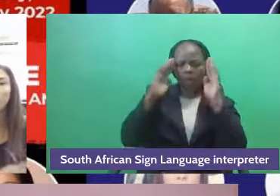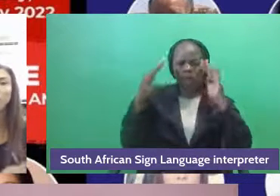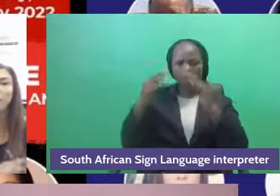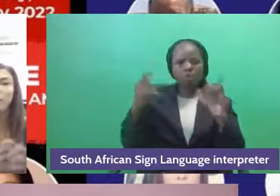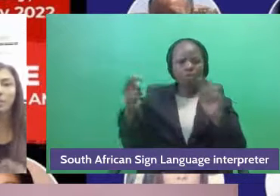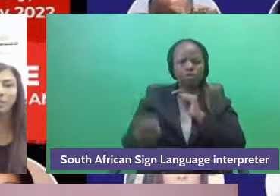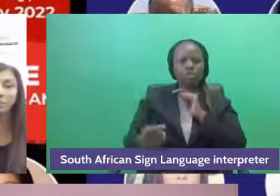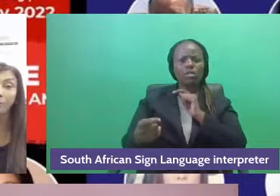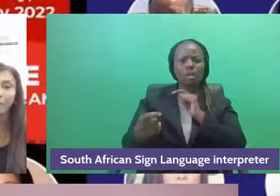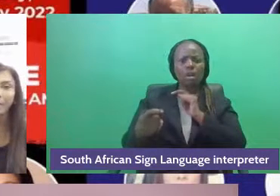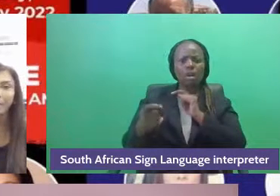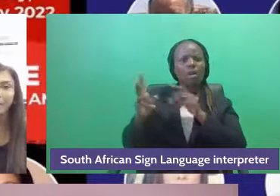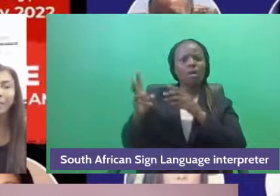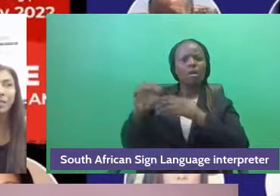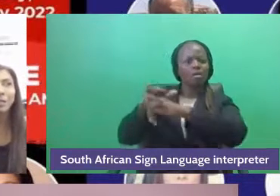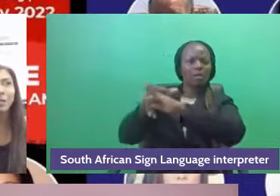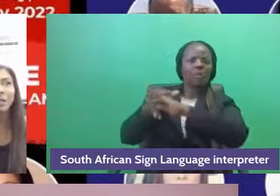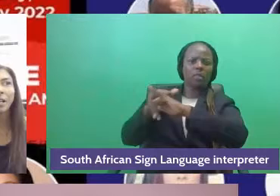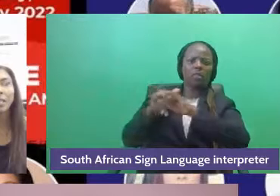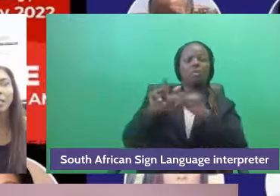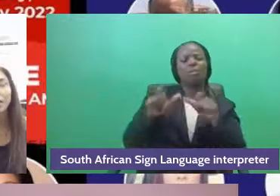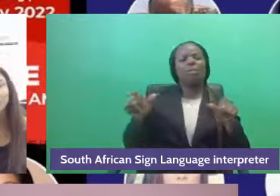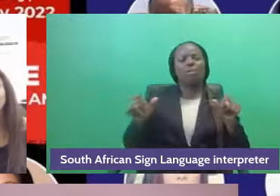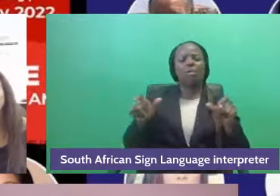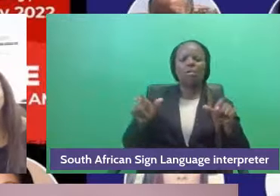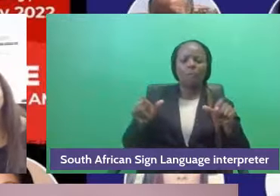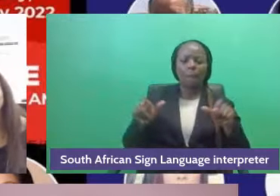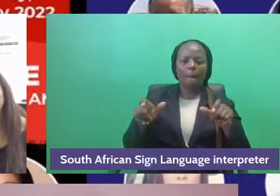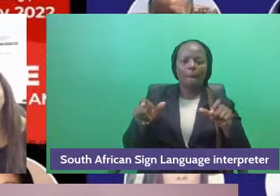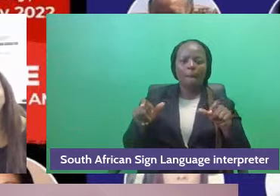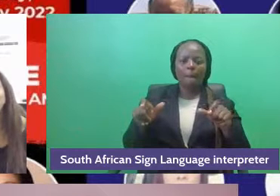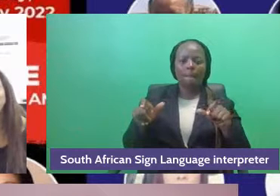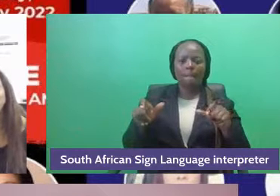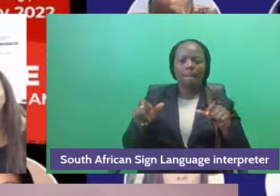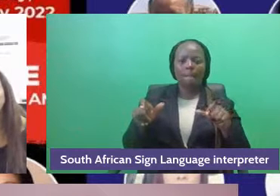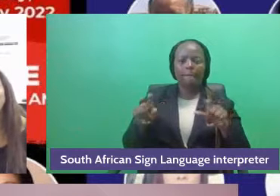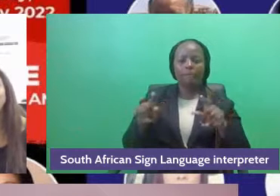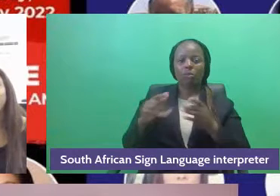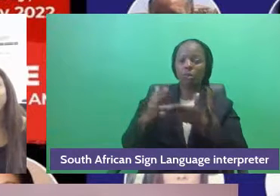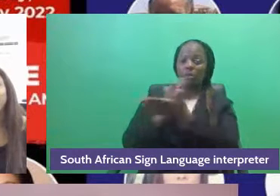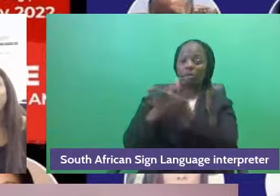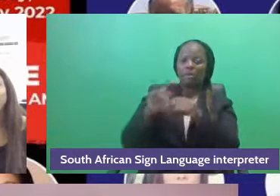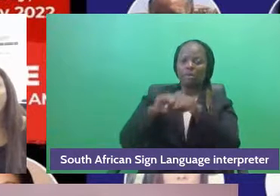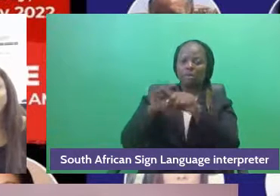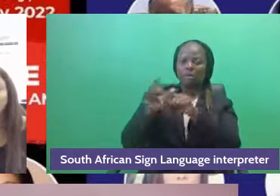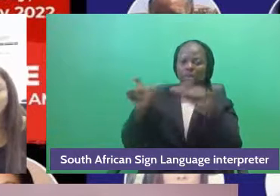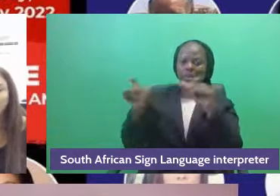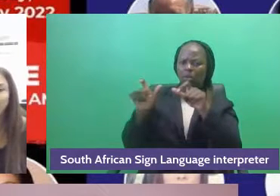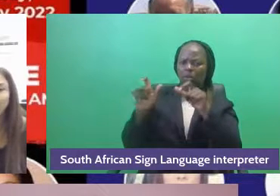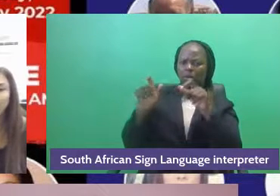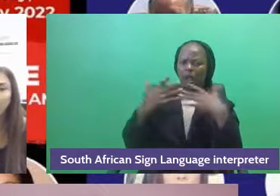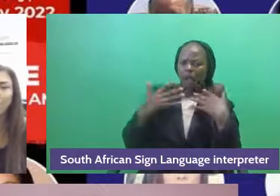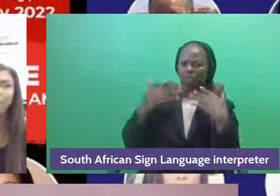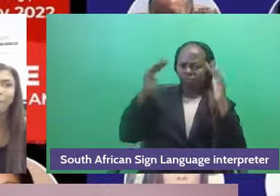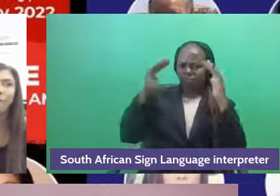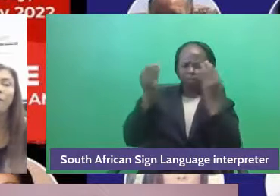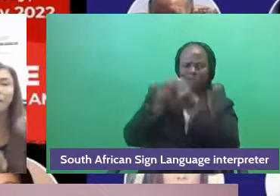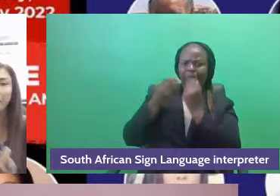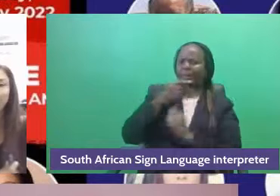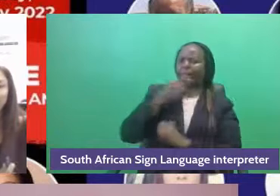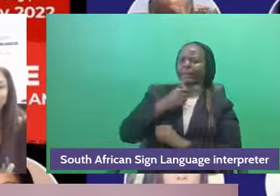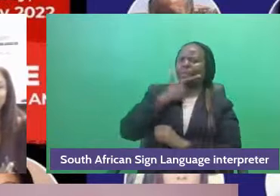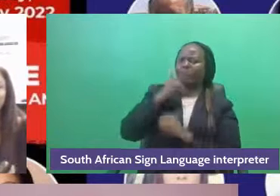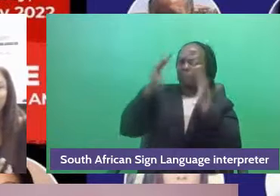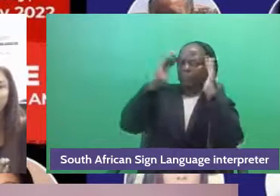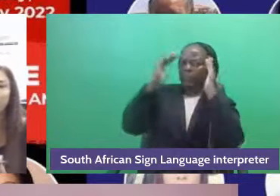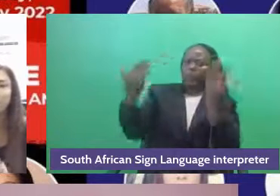more similar than different. It's just, I think sometimes people are just intimidated by, you know, the unknown territory. Like if I